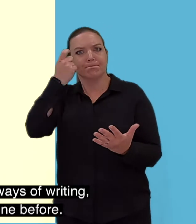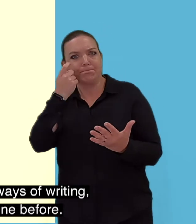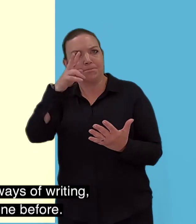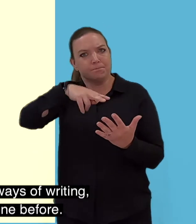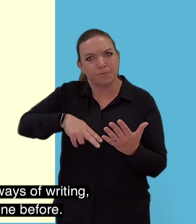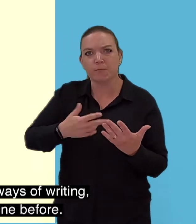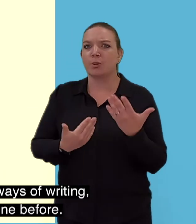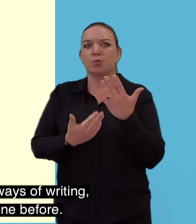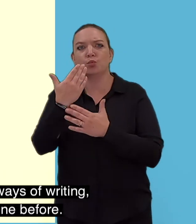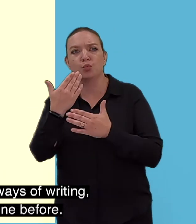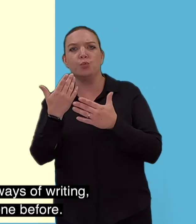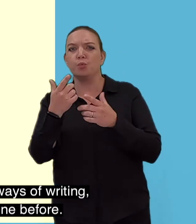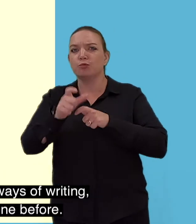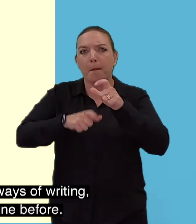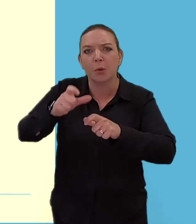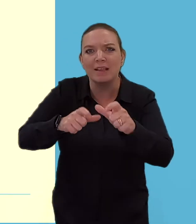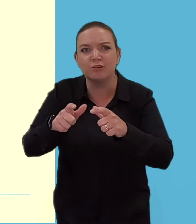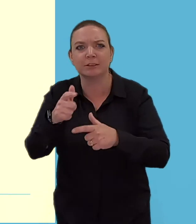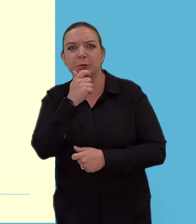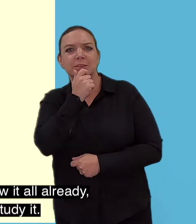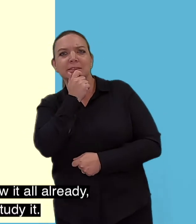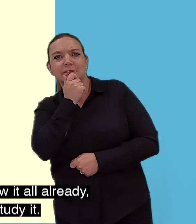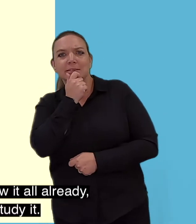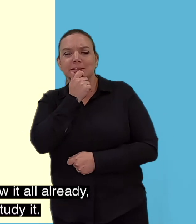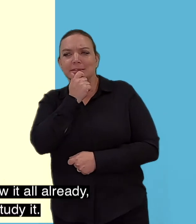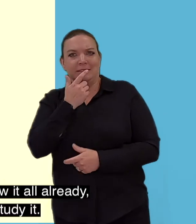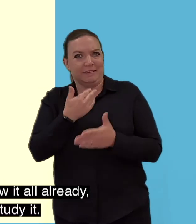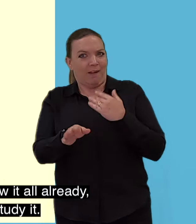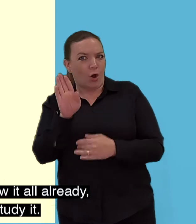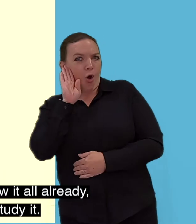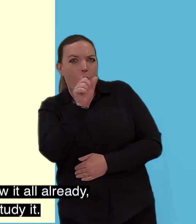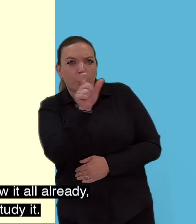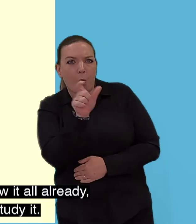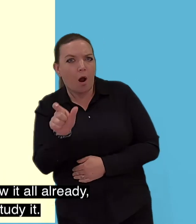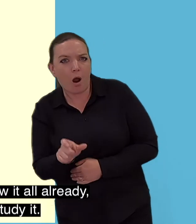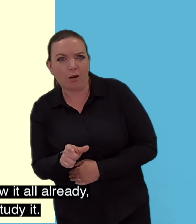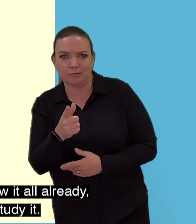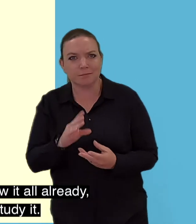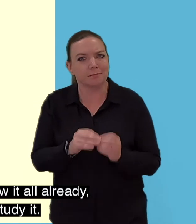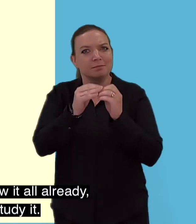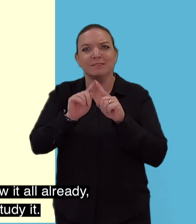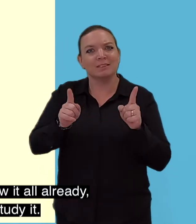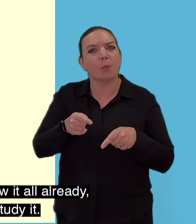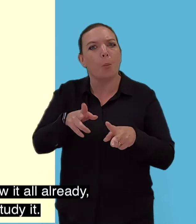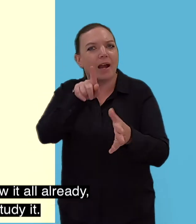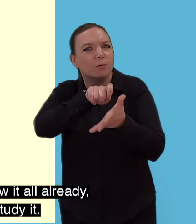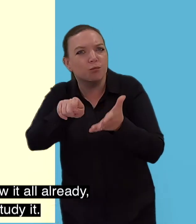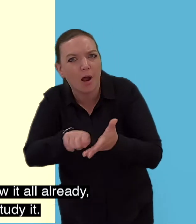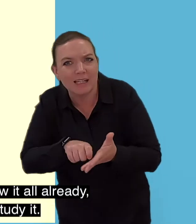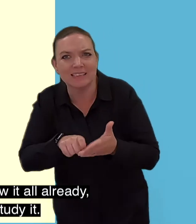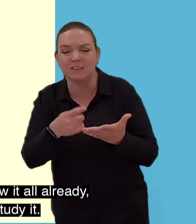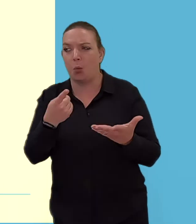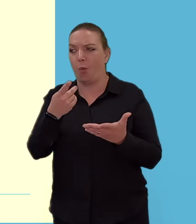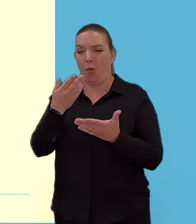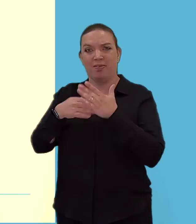of writing which might be different to what you've done before. It will challenge you, but remember, if you knew it all already, you wouldn't need to come here